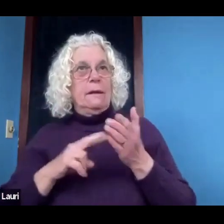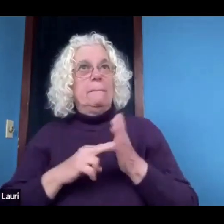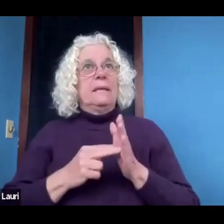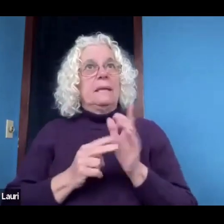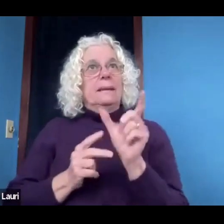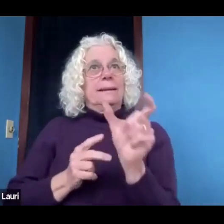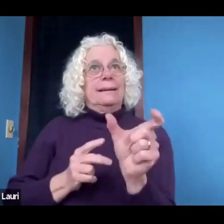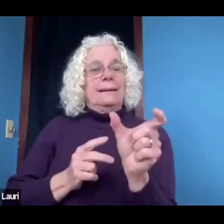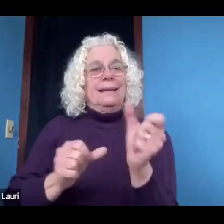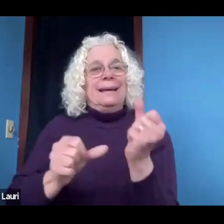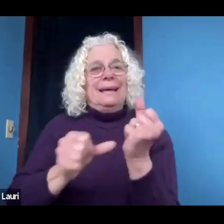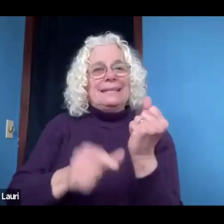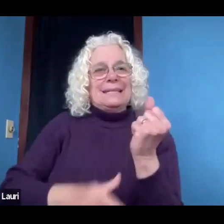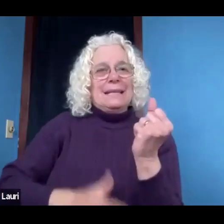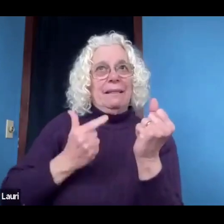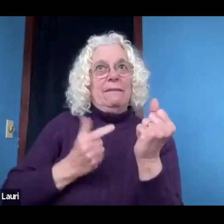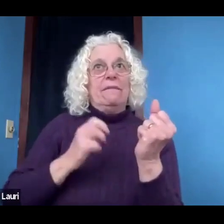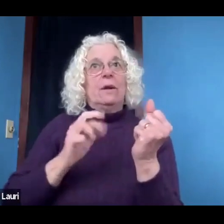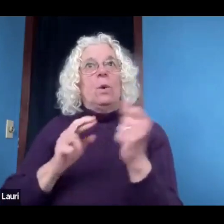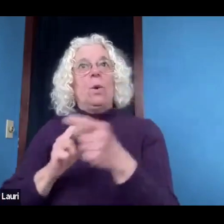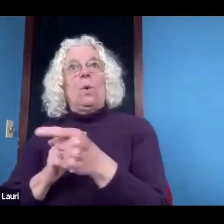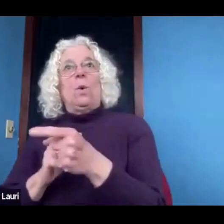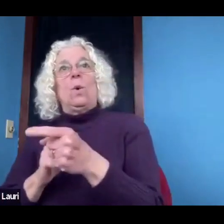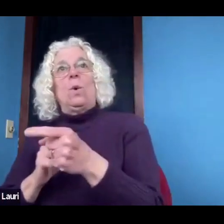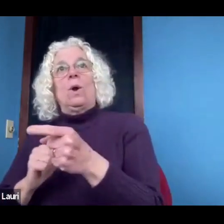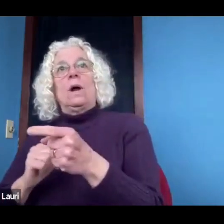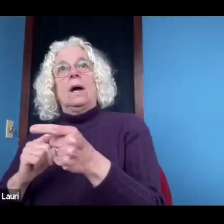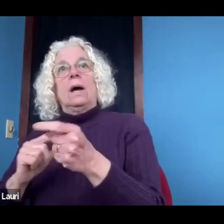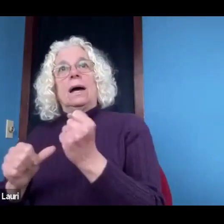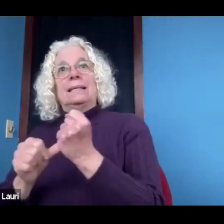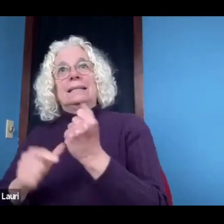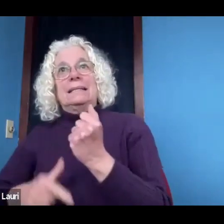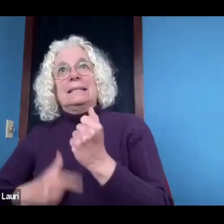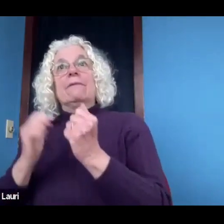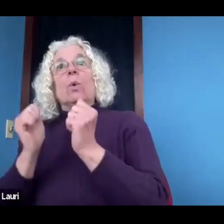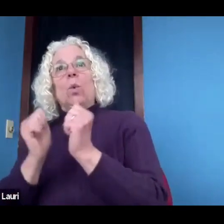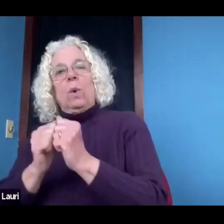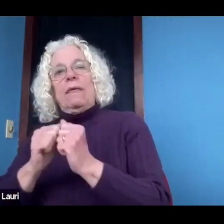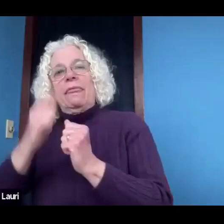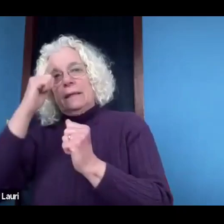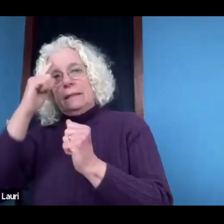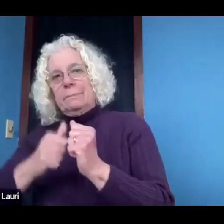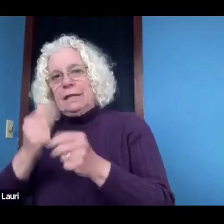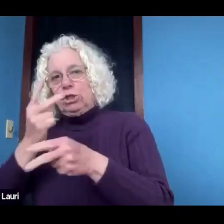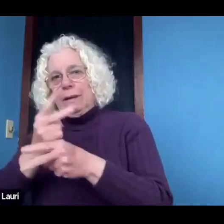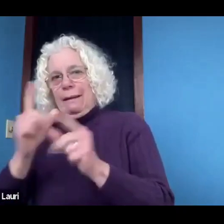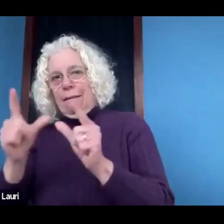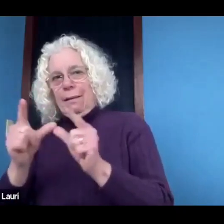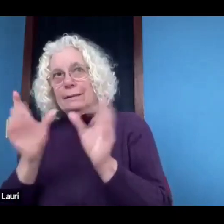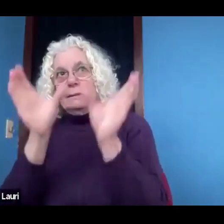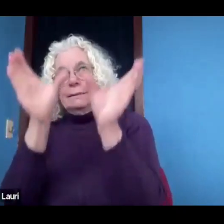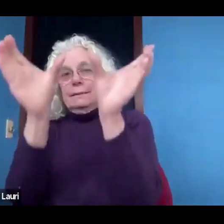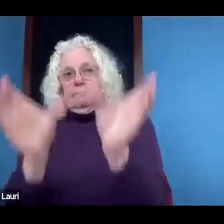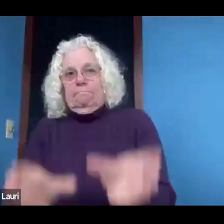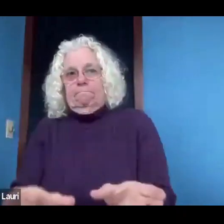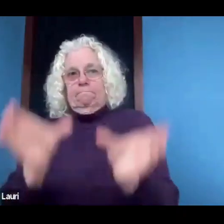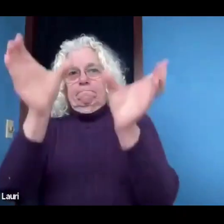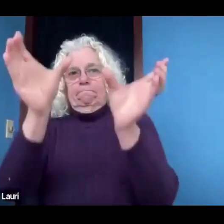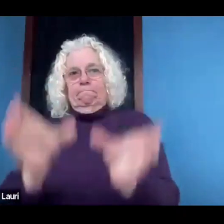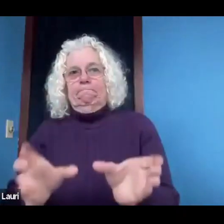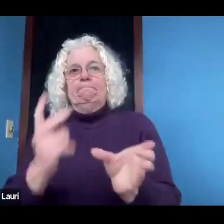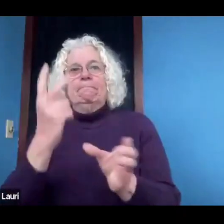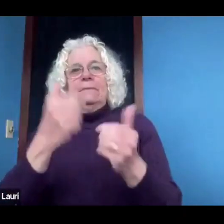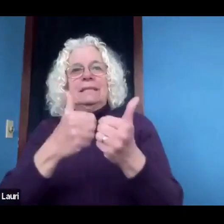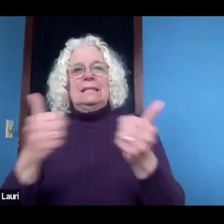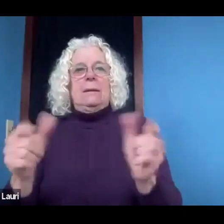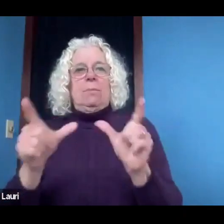as an assisted living facility or an assisted living facility with a dementia care license. With a dementia care license, that means